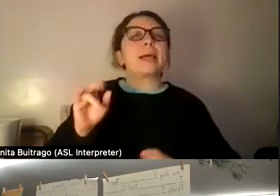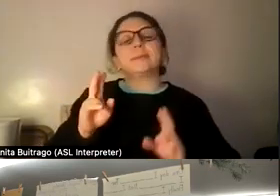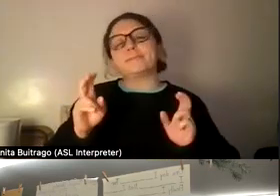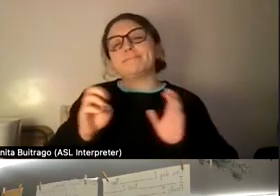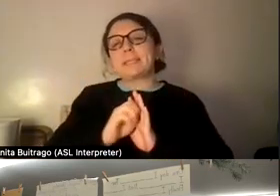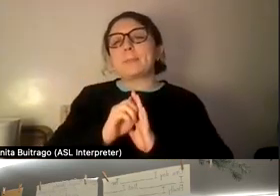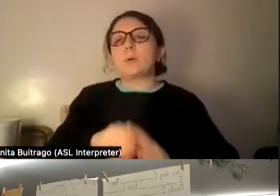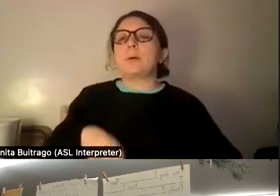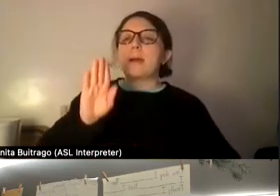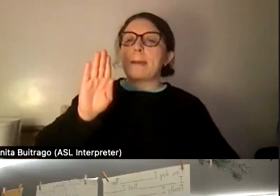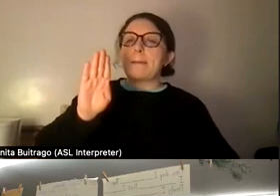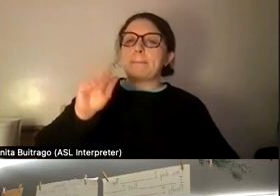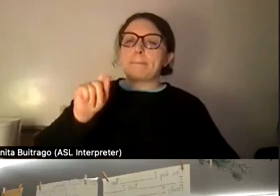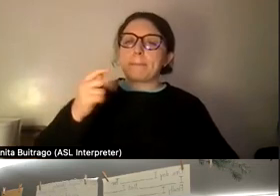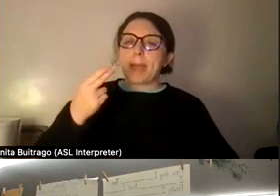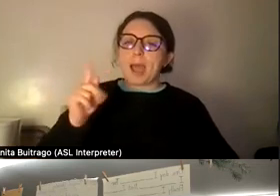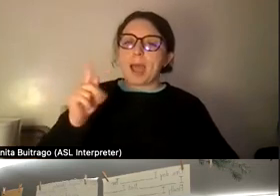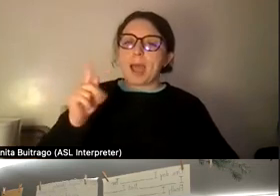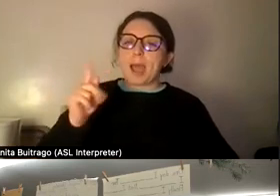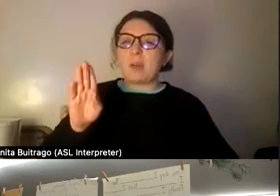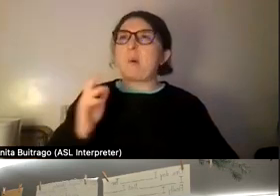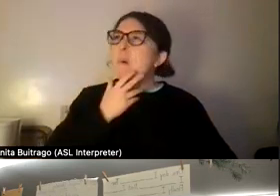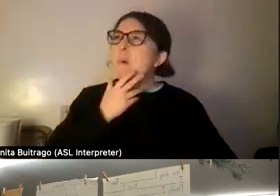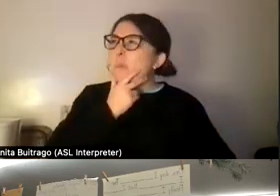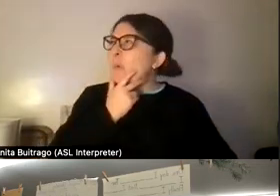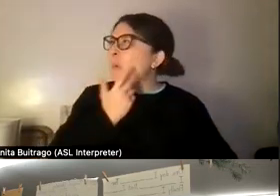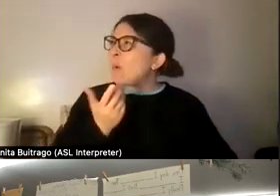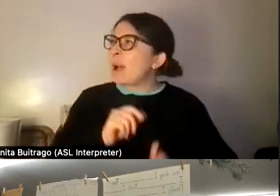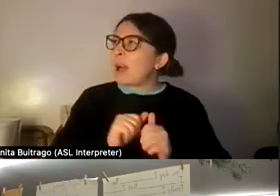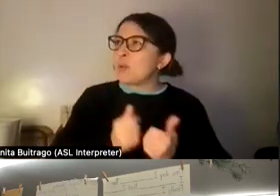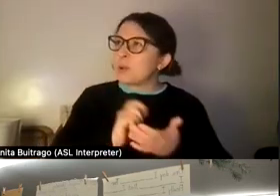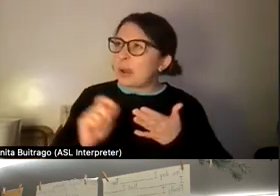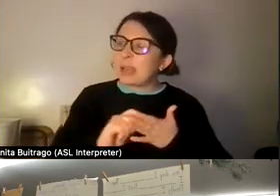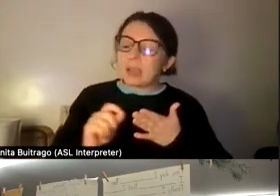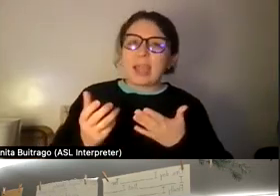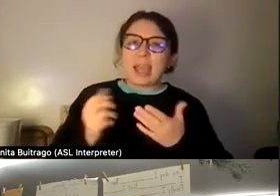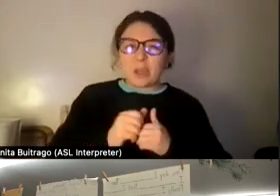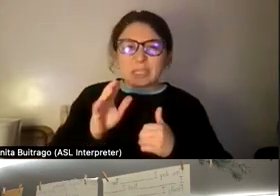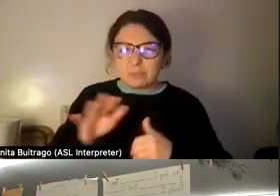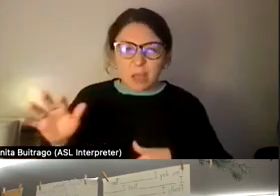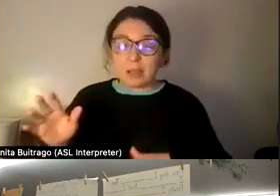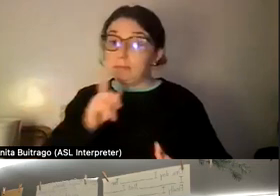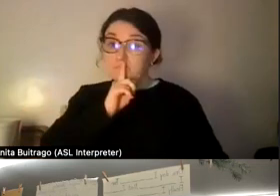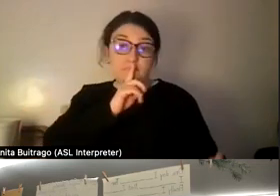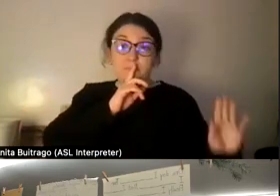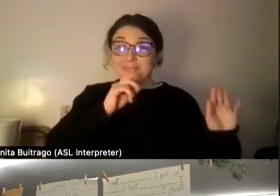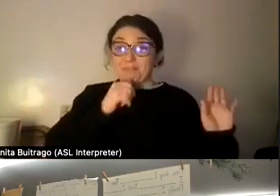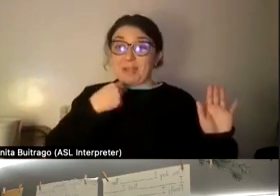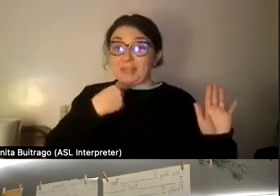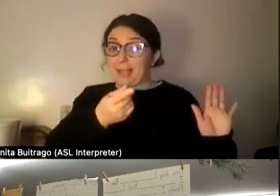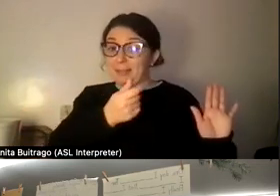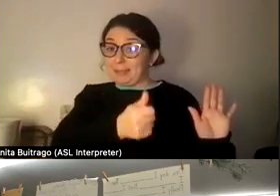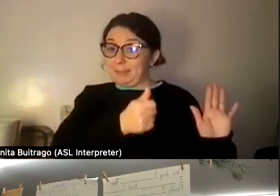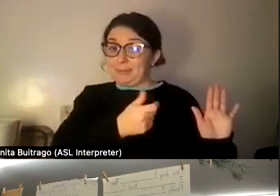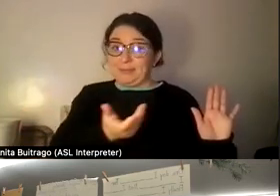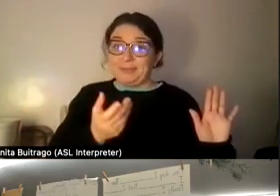kind of sit and go, oh, how do I write bathtub? And they always want, like, how do I spell it? And I'm not telling them anymore because